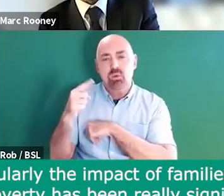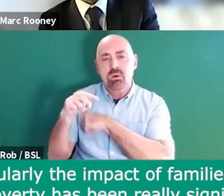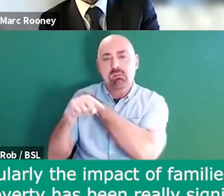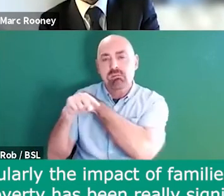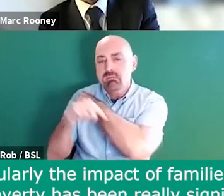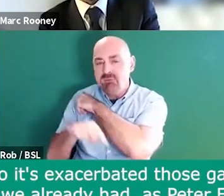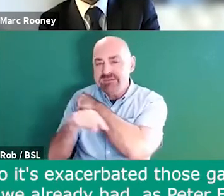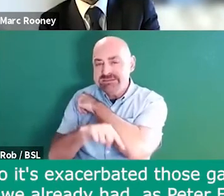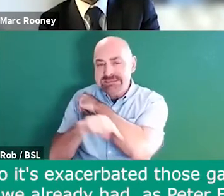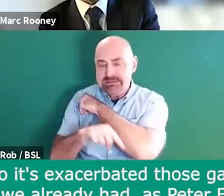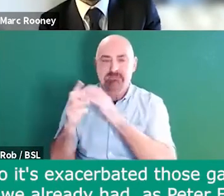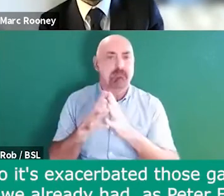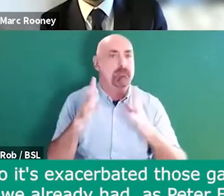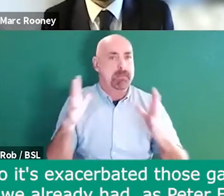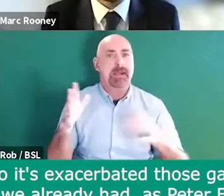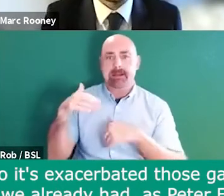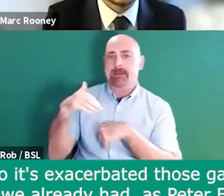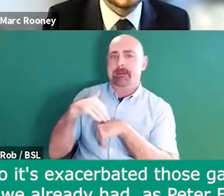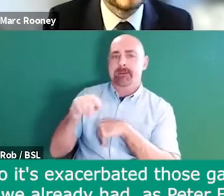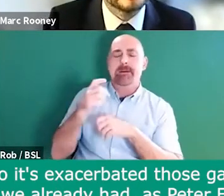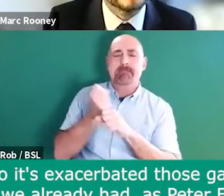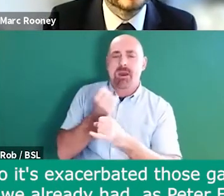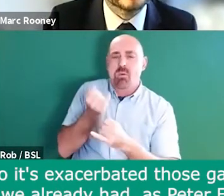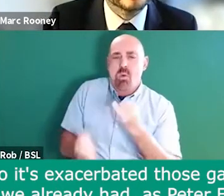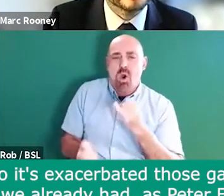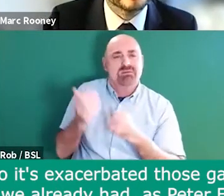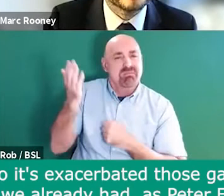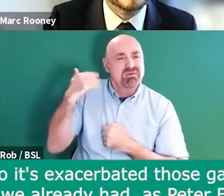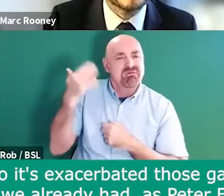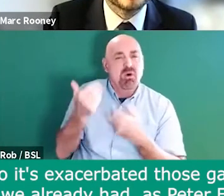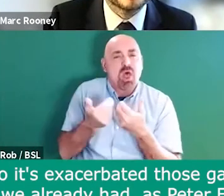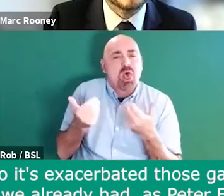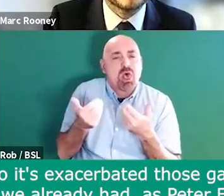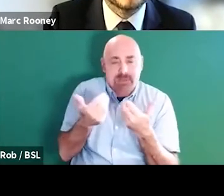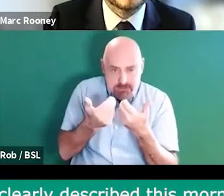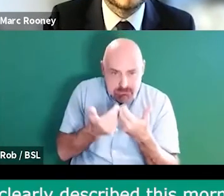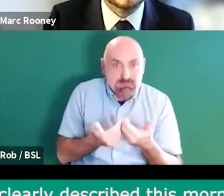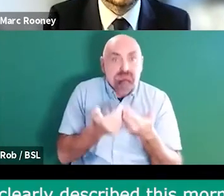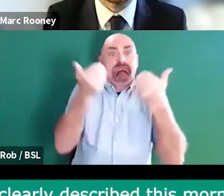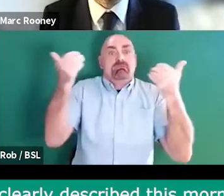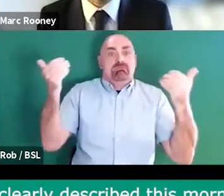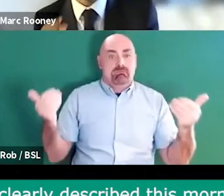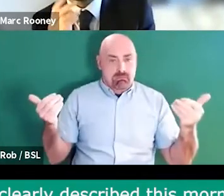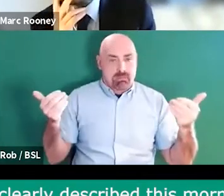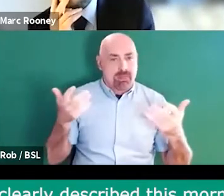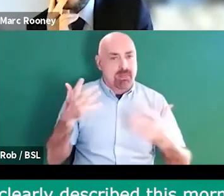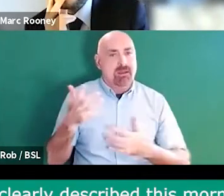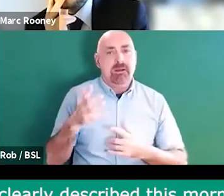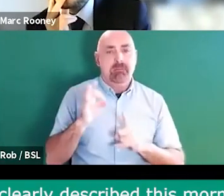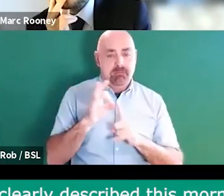been really significant. So it's exacerbated those gaps that we already had, as Peter Fonagy so clearly described this